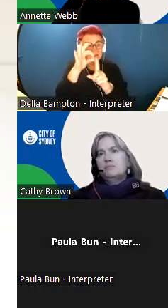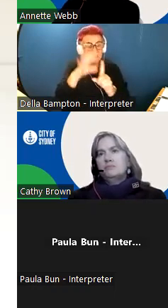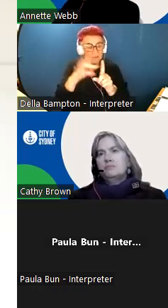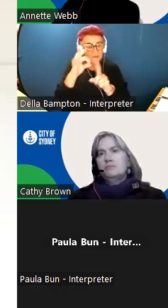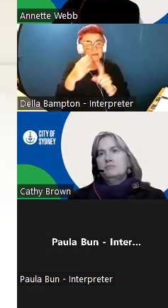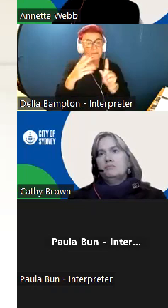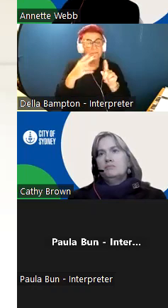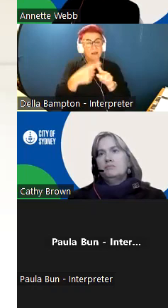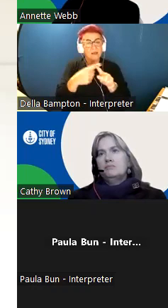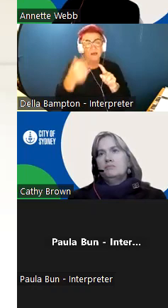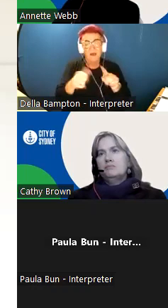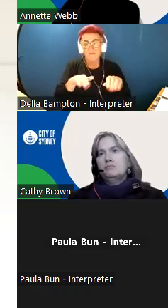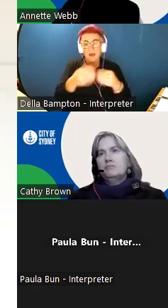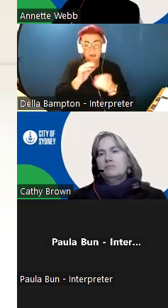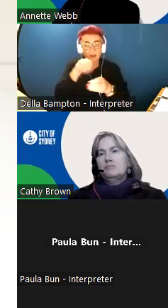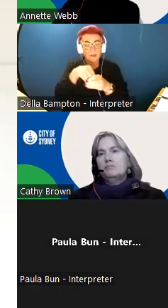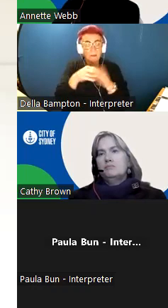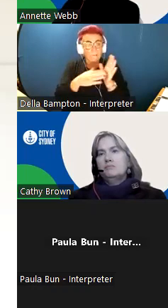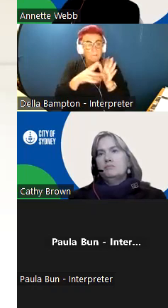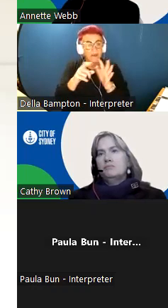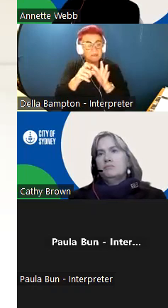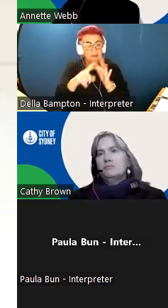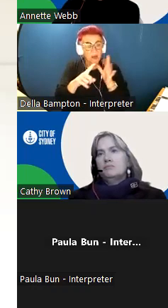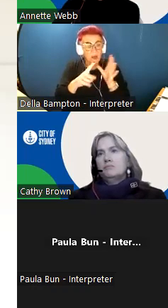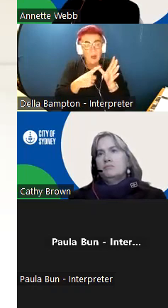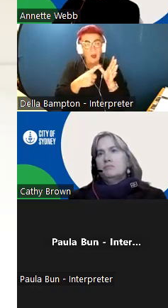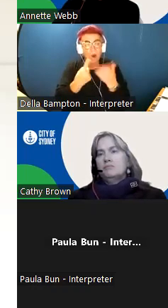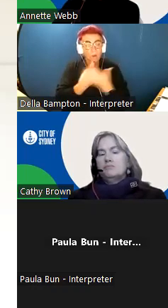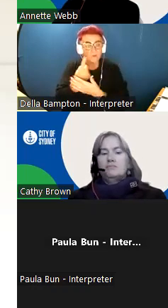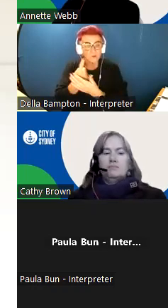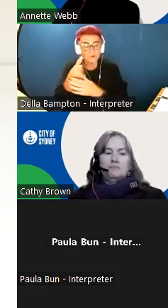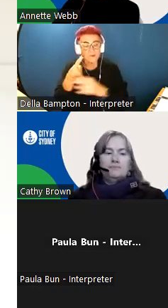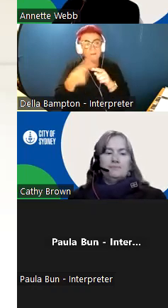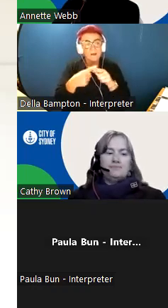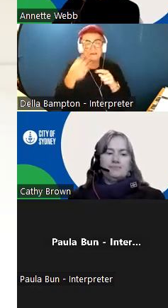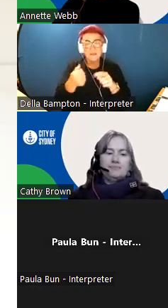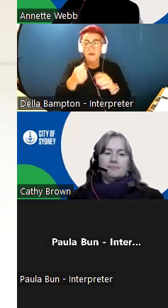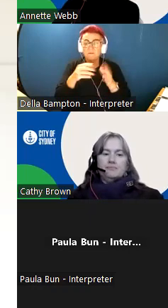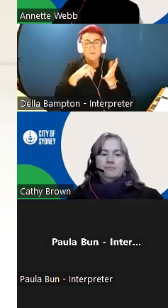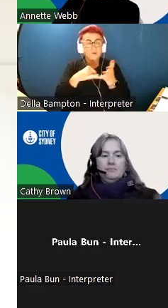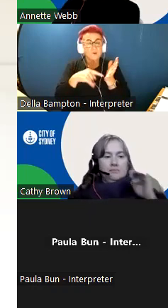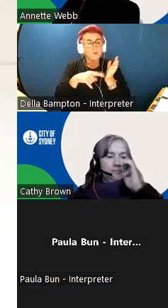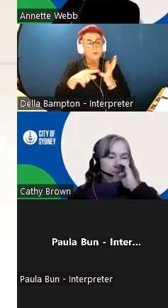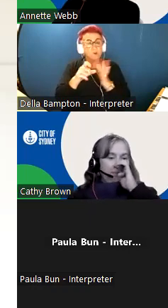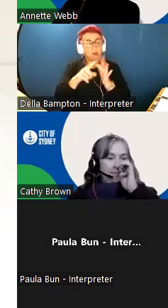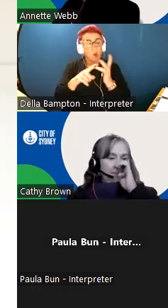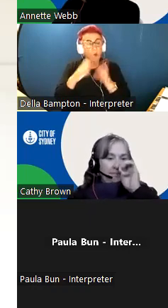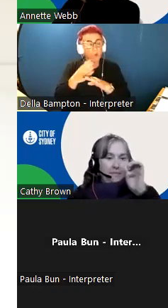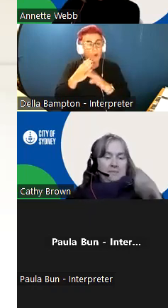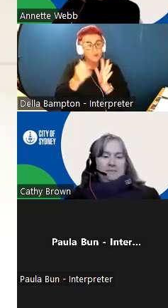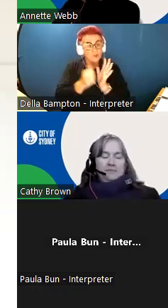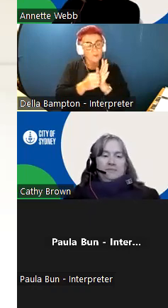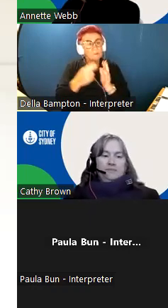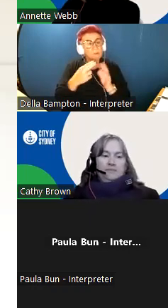media opportunities, attending and contributing at open studio workshops or talks during the time. We also